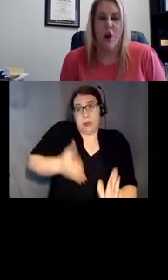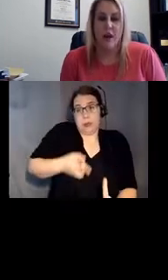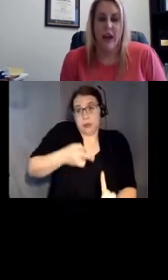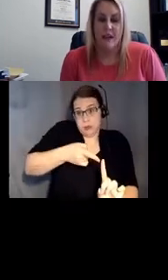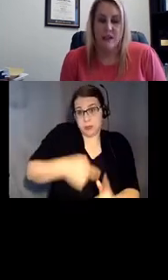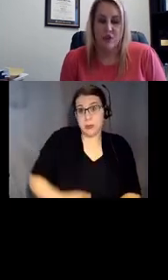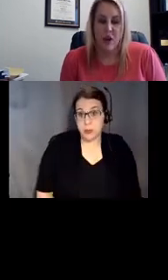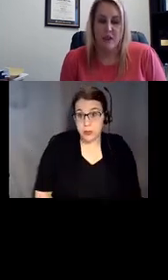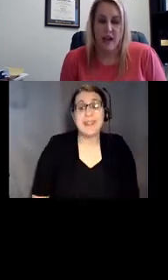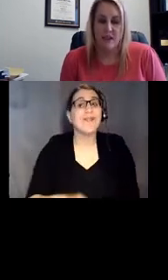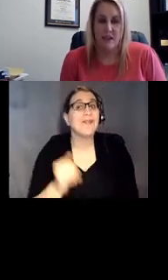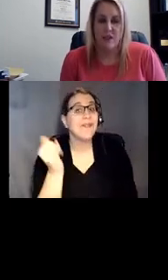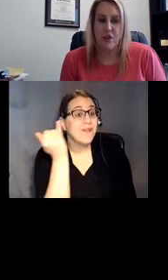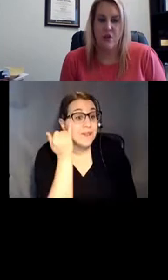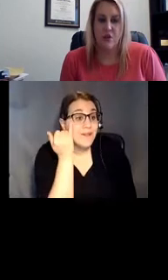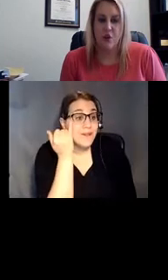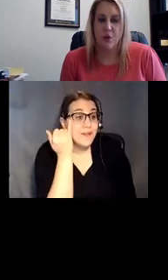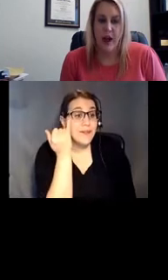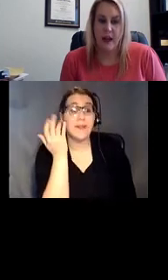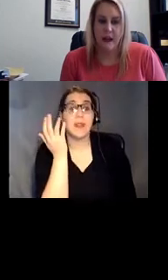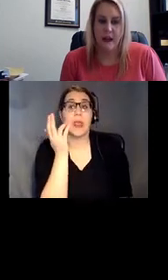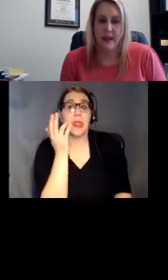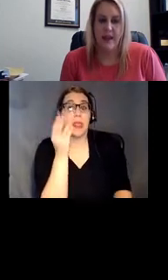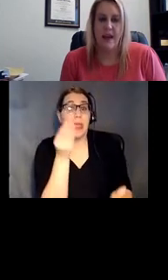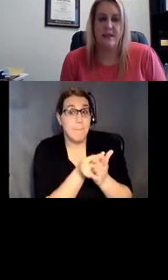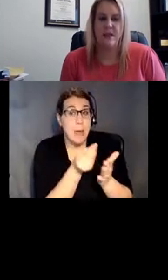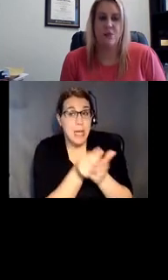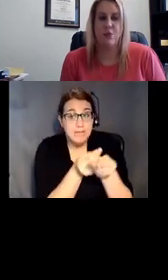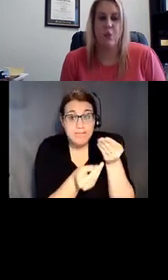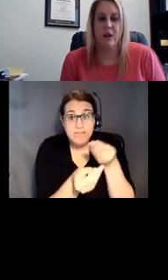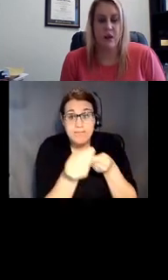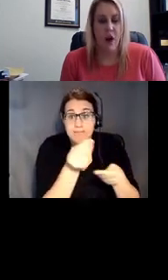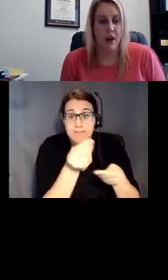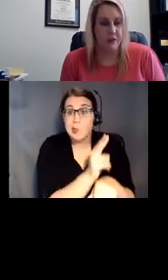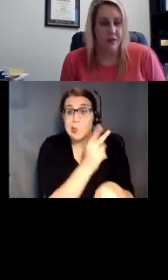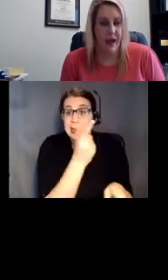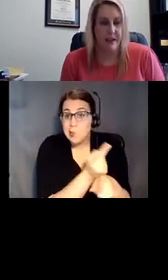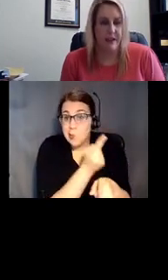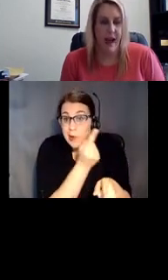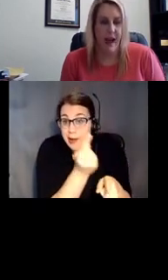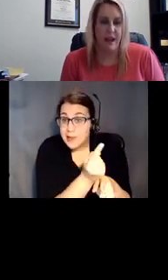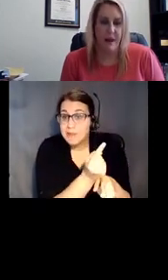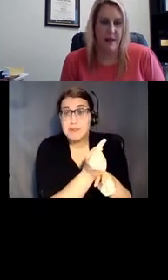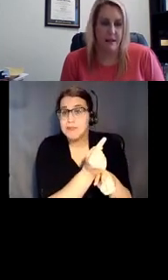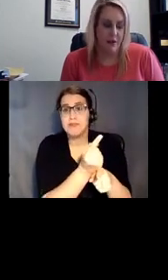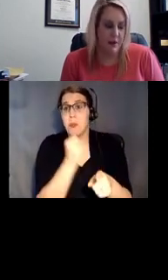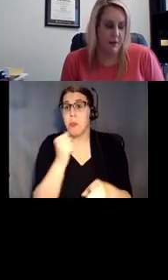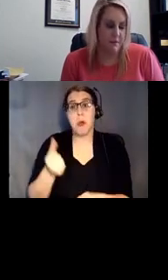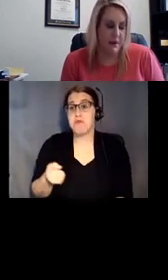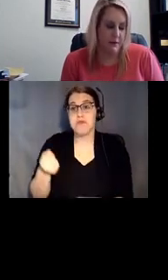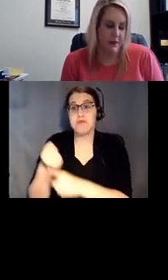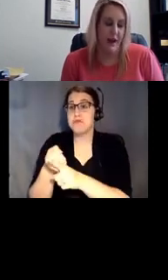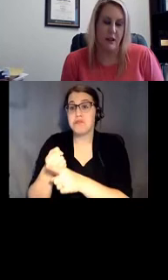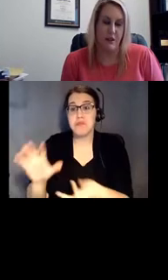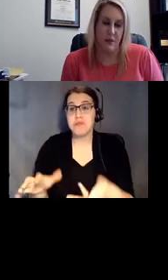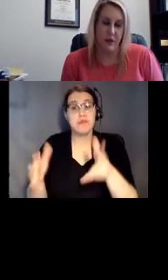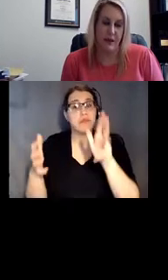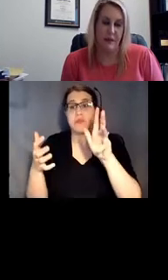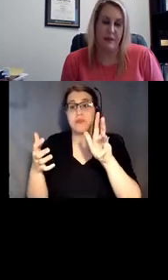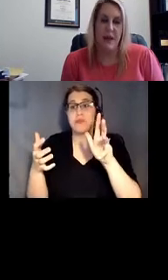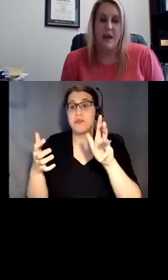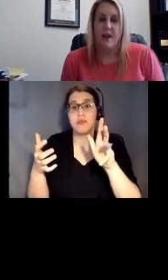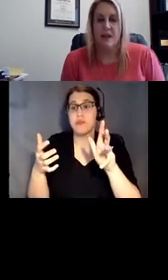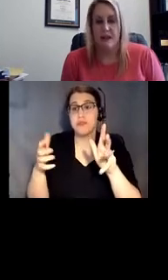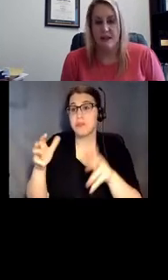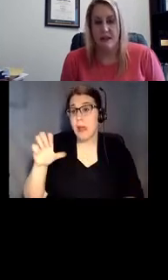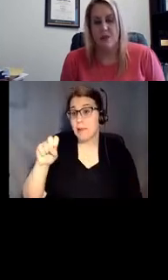So long as the trust assets are used correctly, the assets will not affect asset-based government benefit